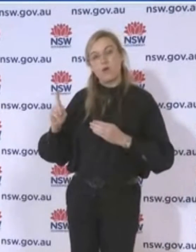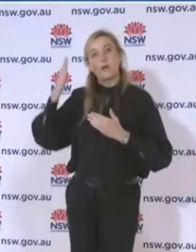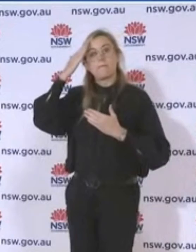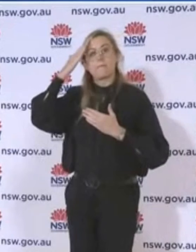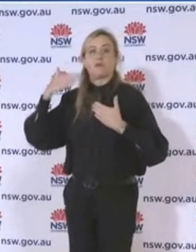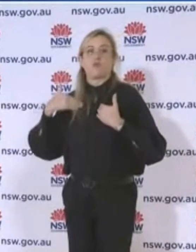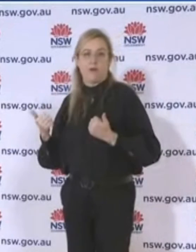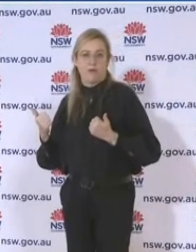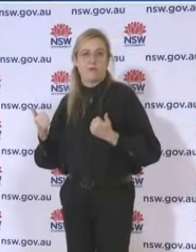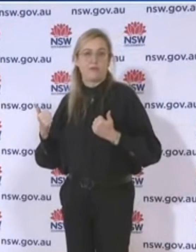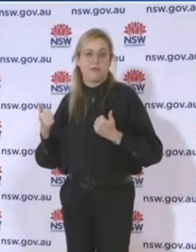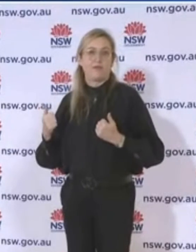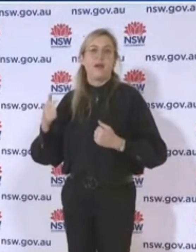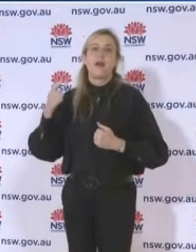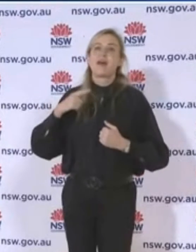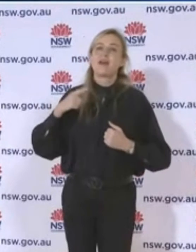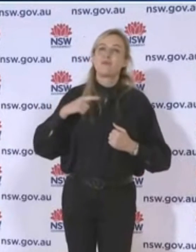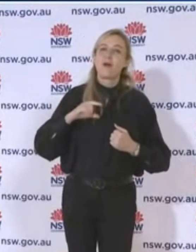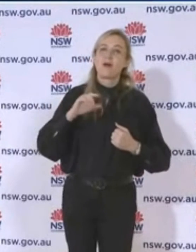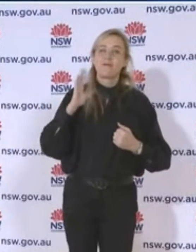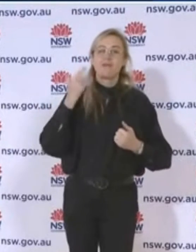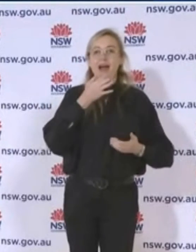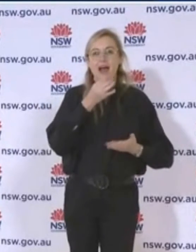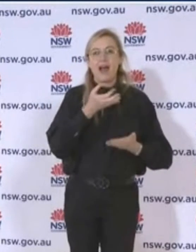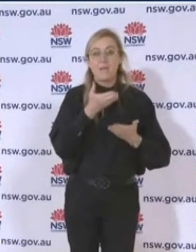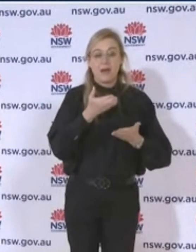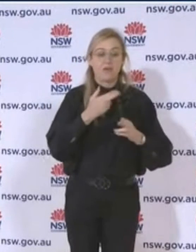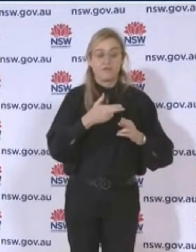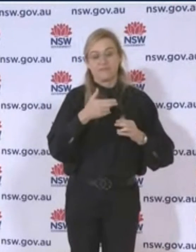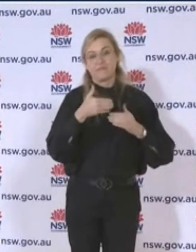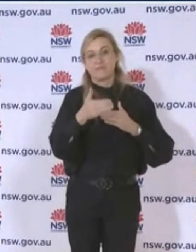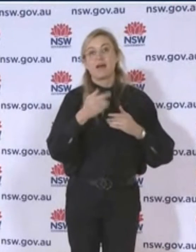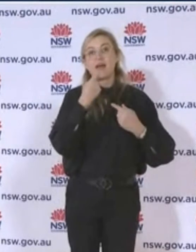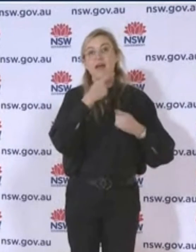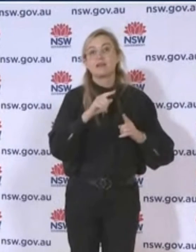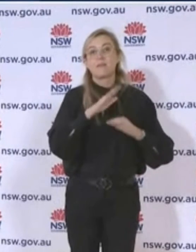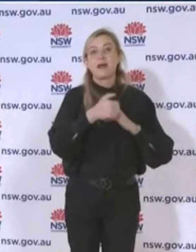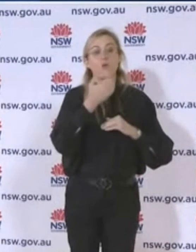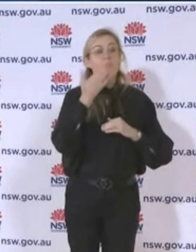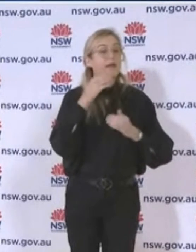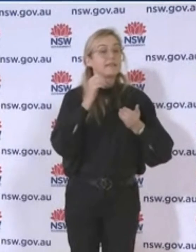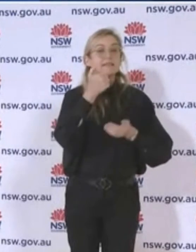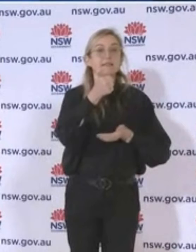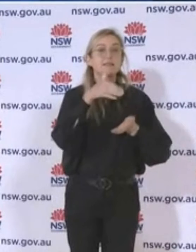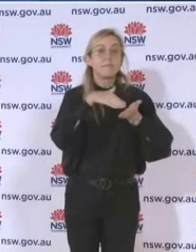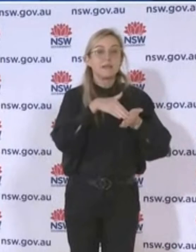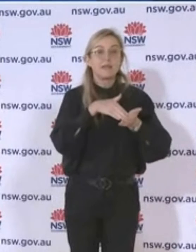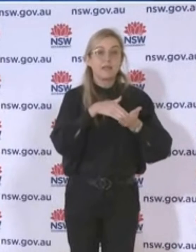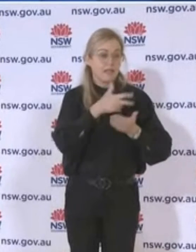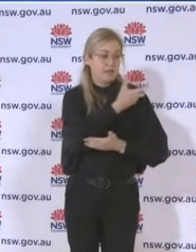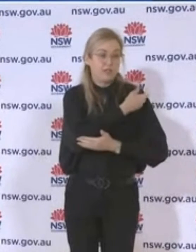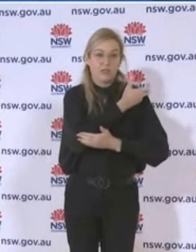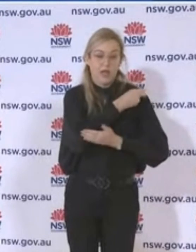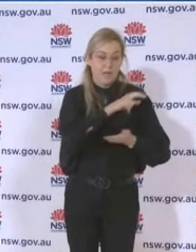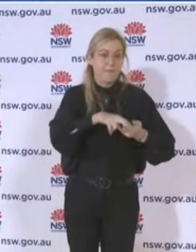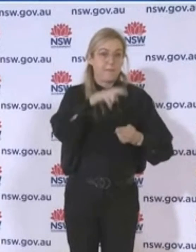provide an incentive for our citizens once we got to those 6 million jabs. As modest as they are, they're important steps because they